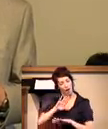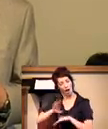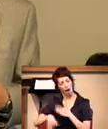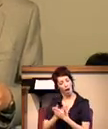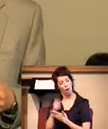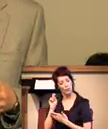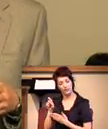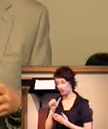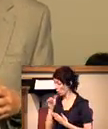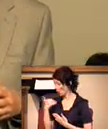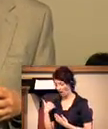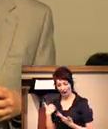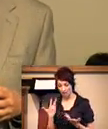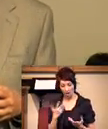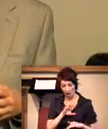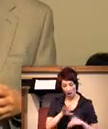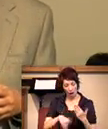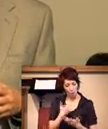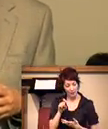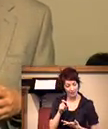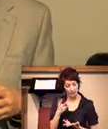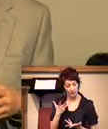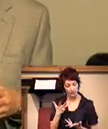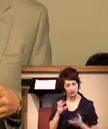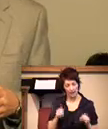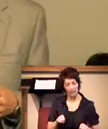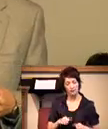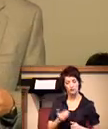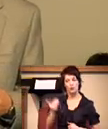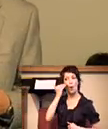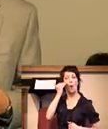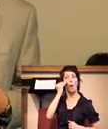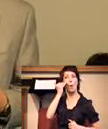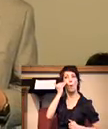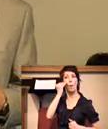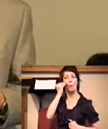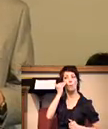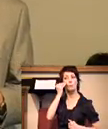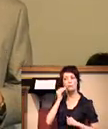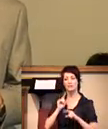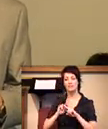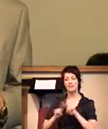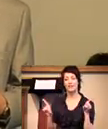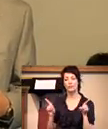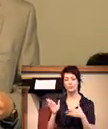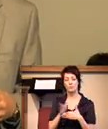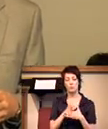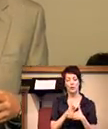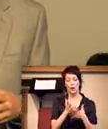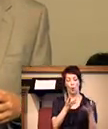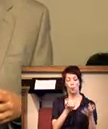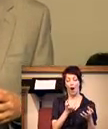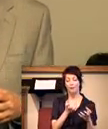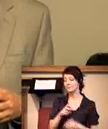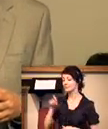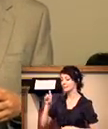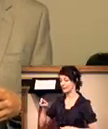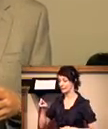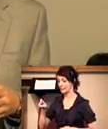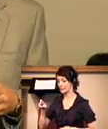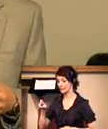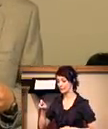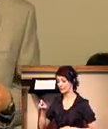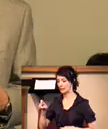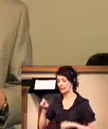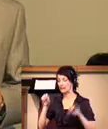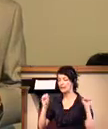we don't have all we need, that we're able to know the difference between want and need. That